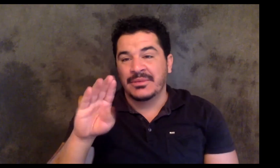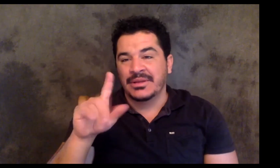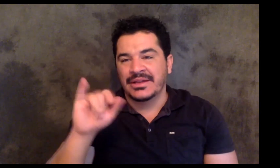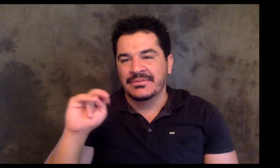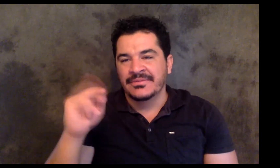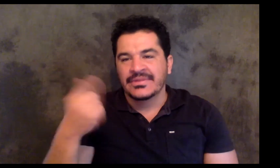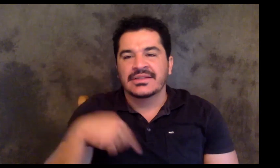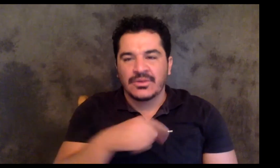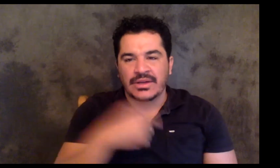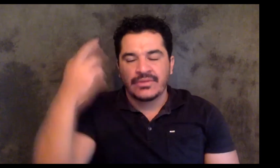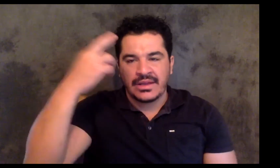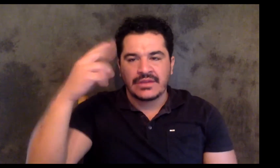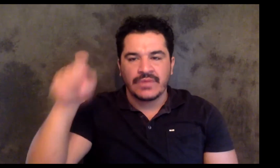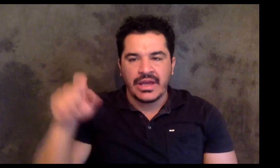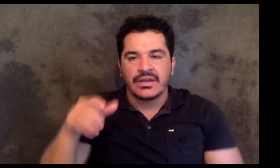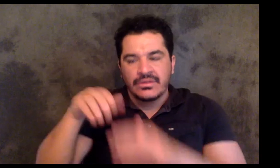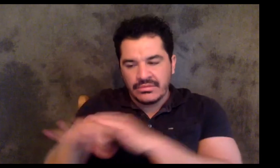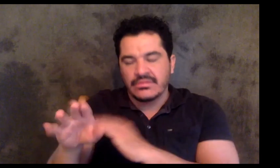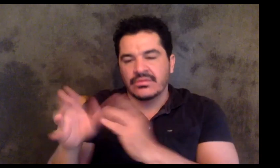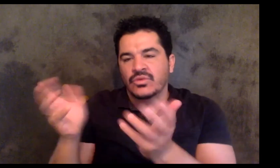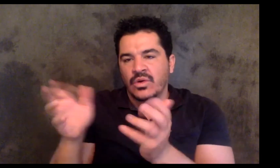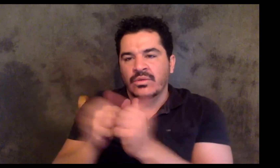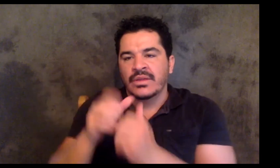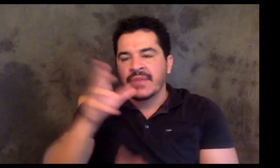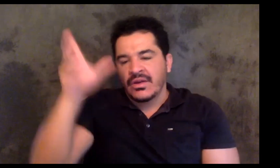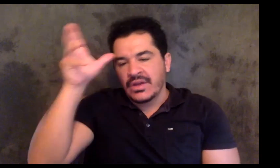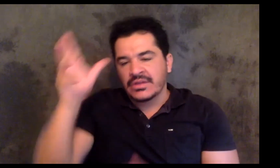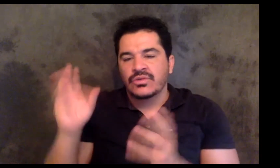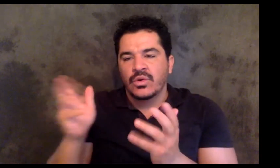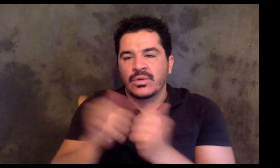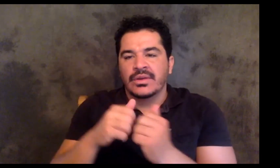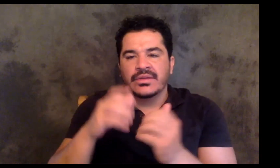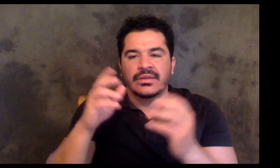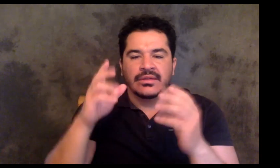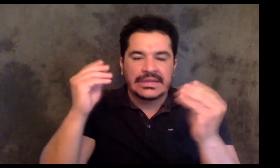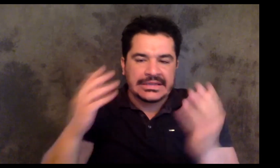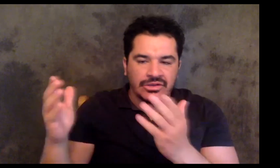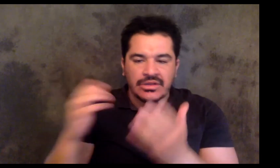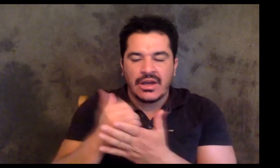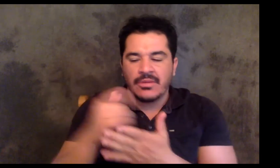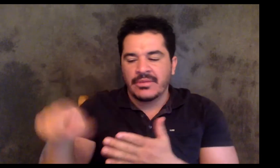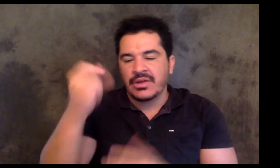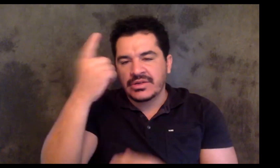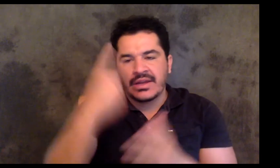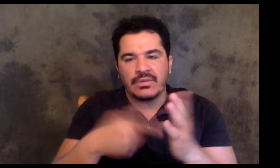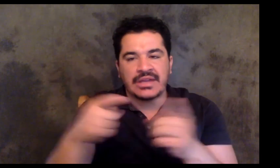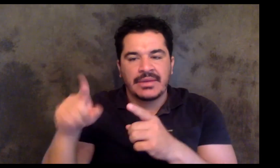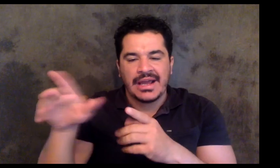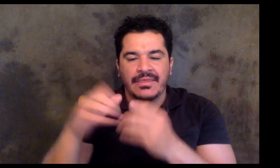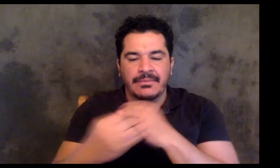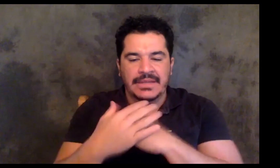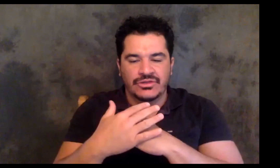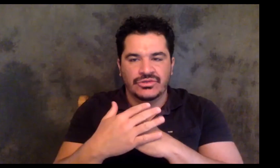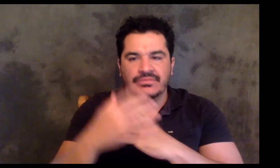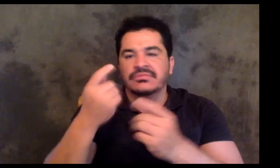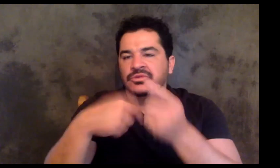and talk with parents, talk with teachers, just help them understand a little bit what was happening at the beach. So this all